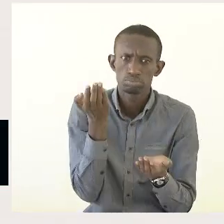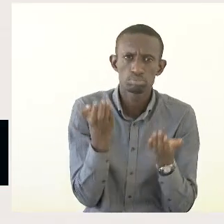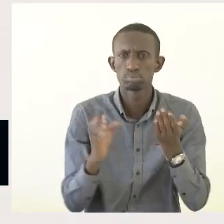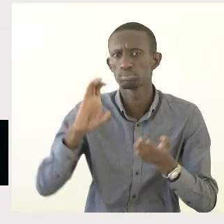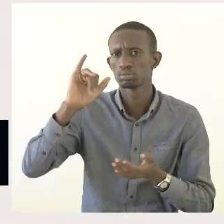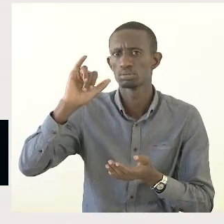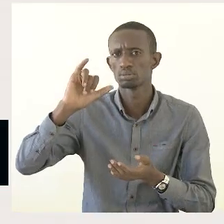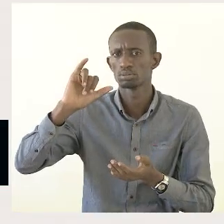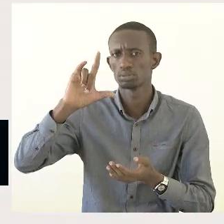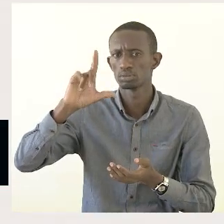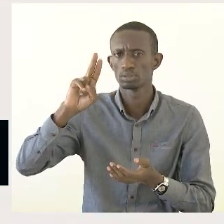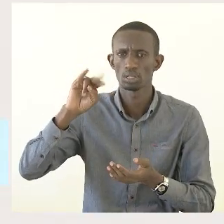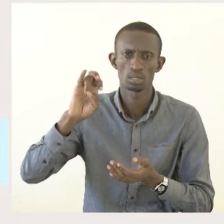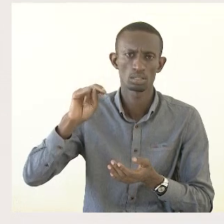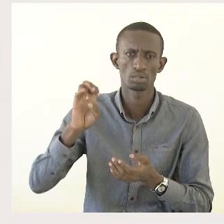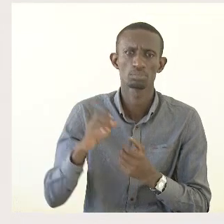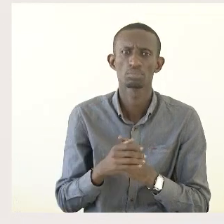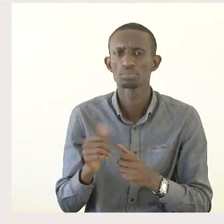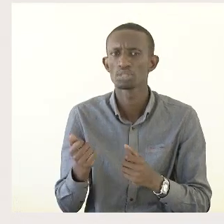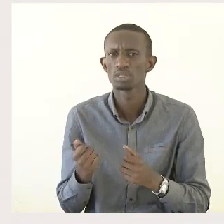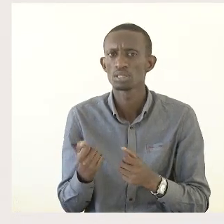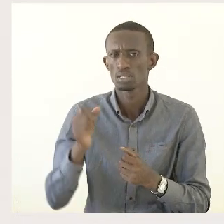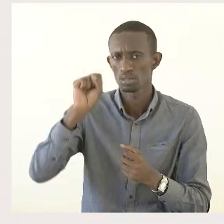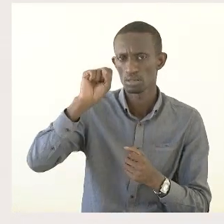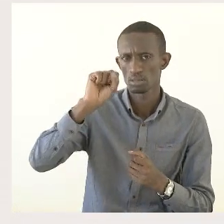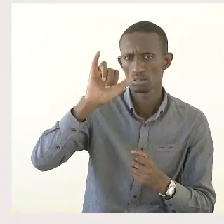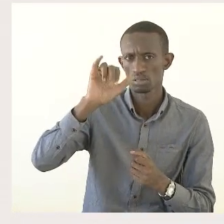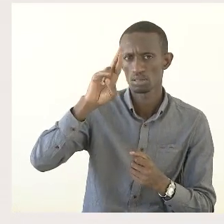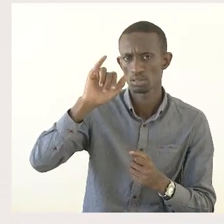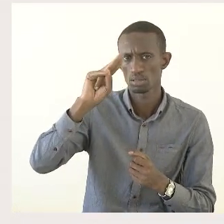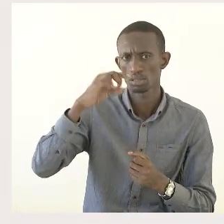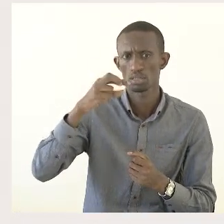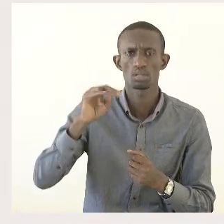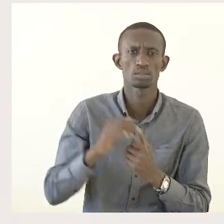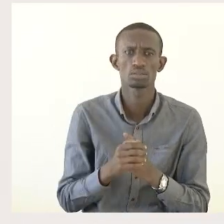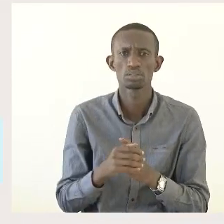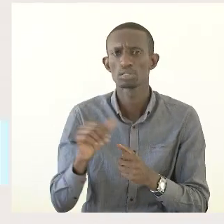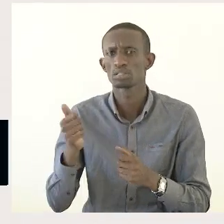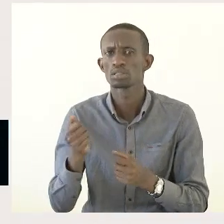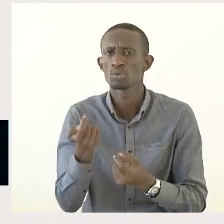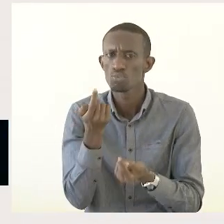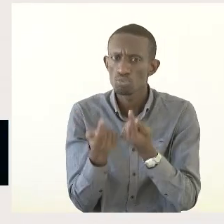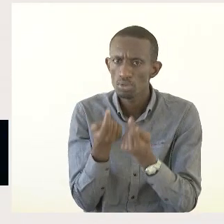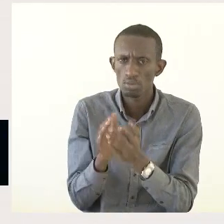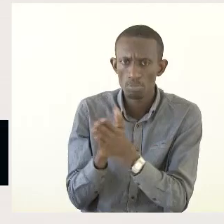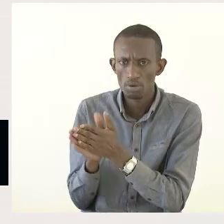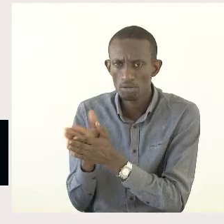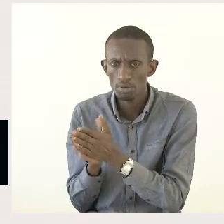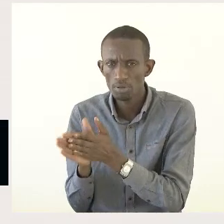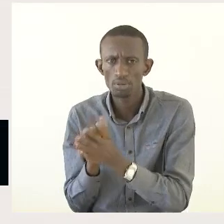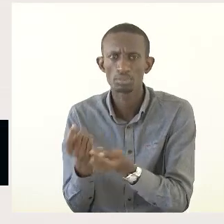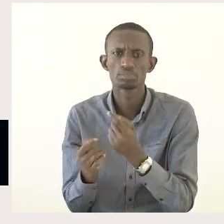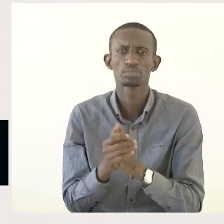also examples where you have cooking oil, we have egg albumin, we have distilled water. I said, why do we use distilled